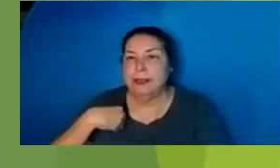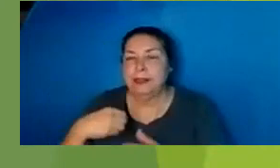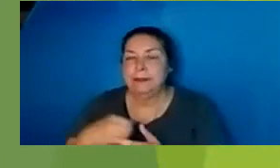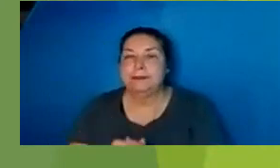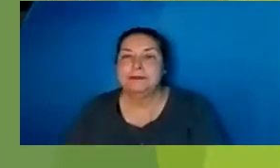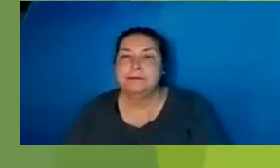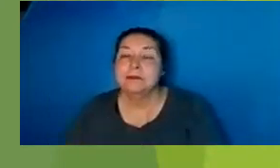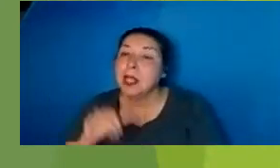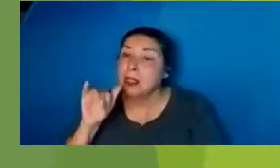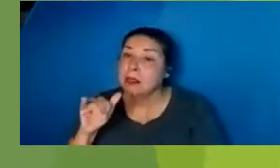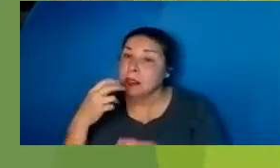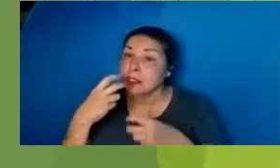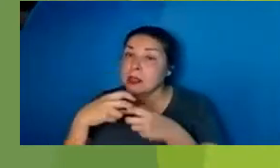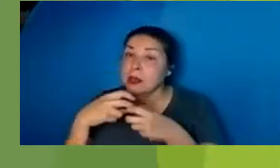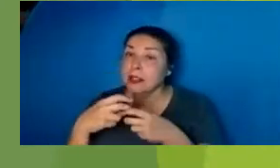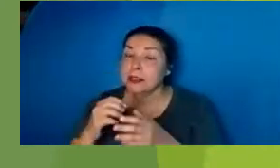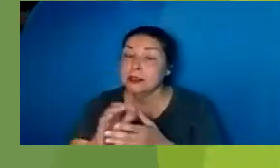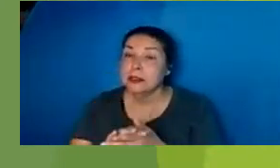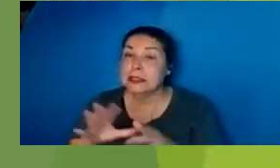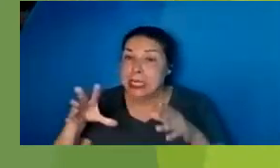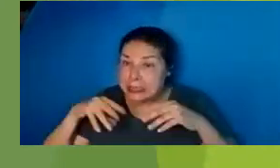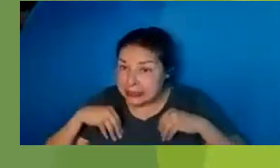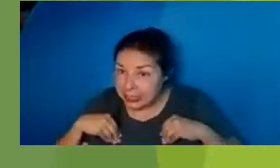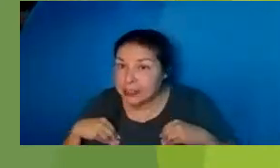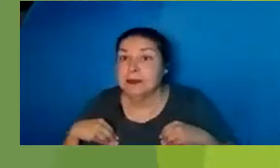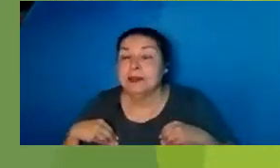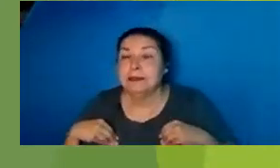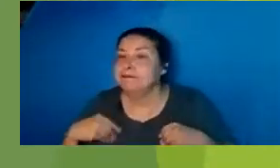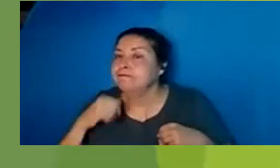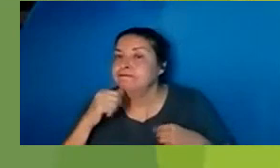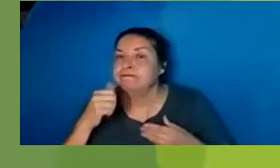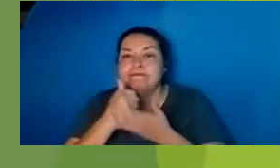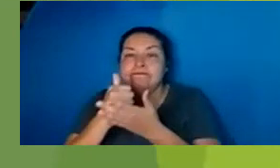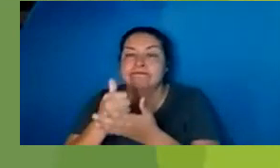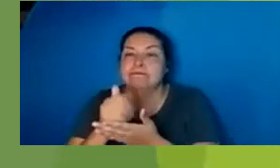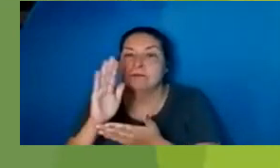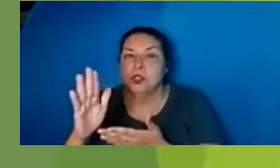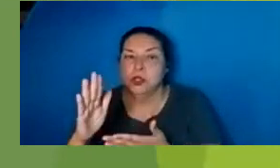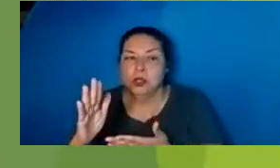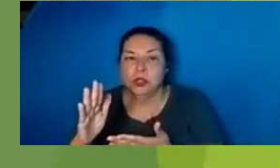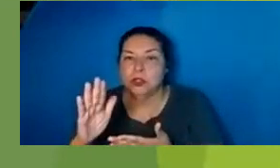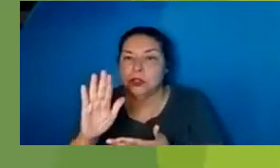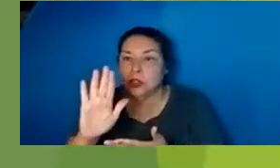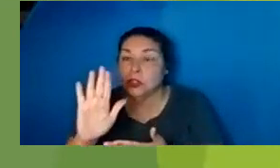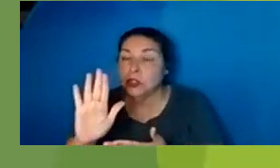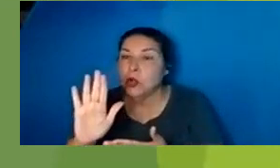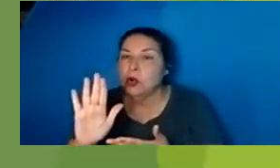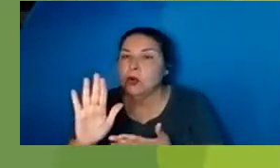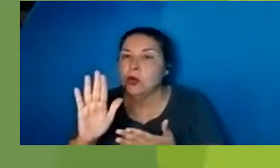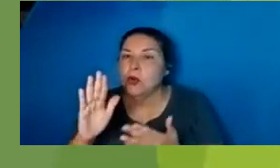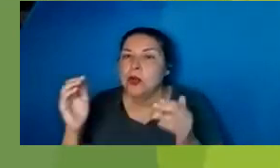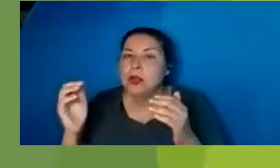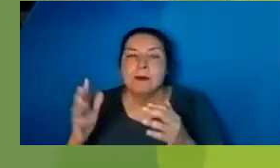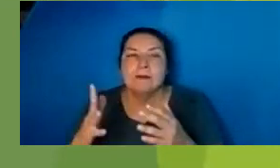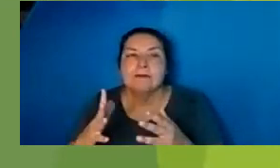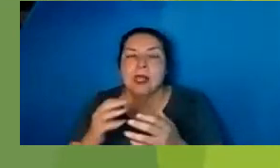That's hard to take. It doesn't help your standing with me. It doesn't make me love you